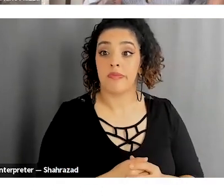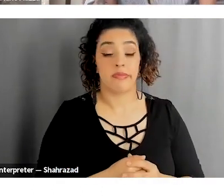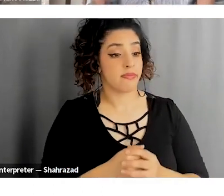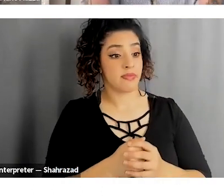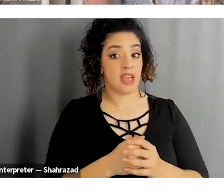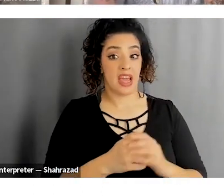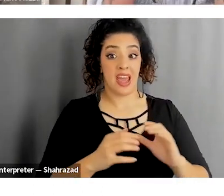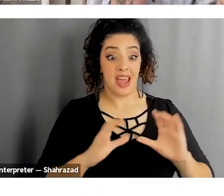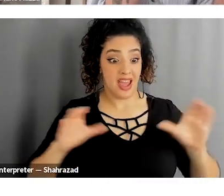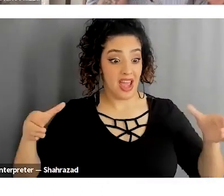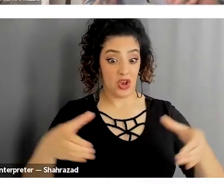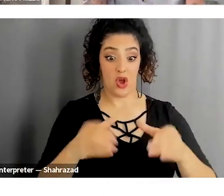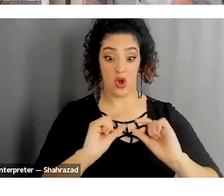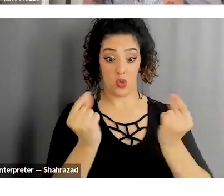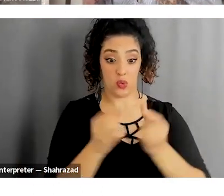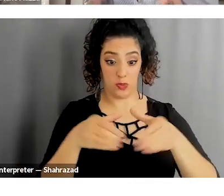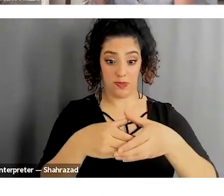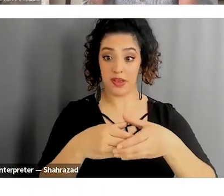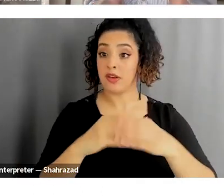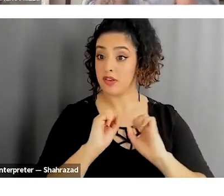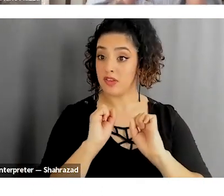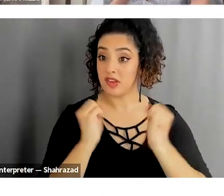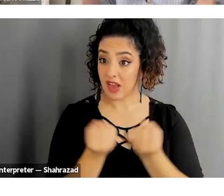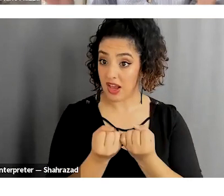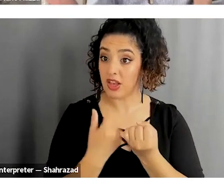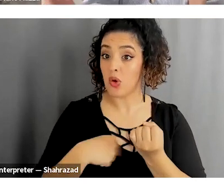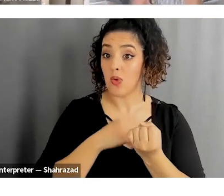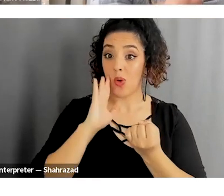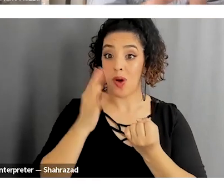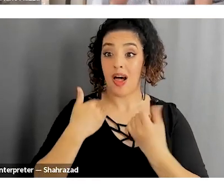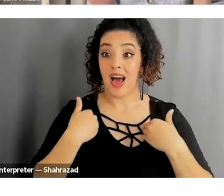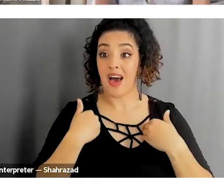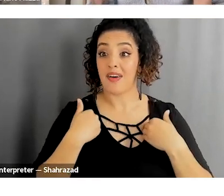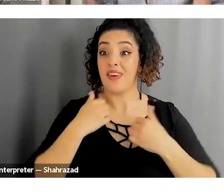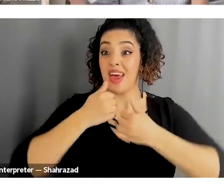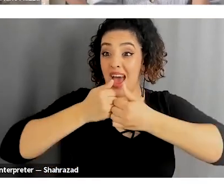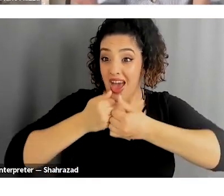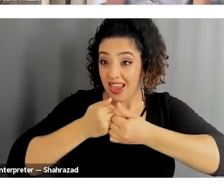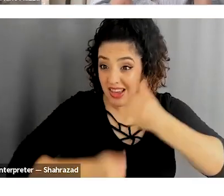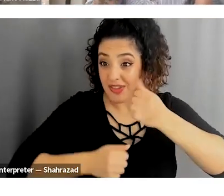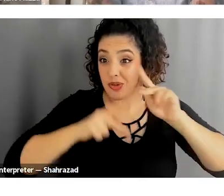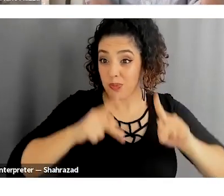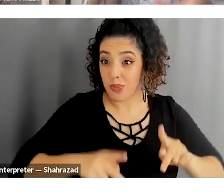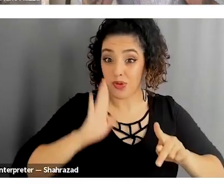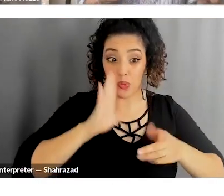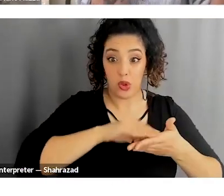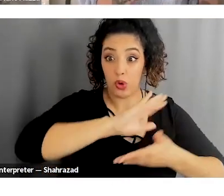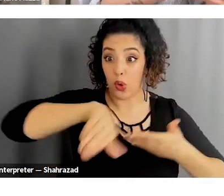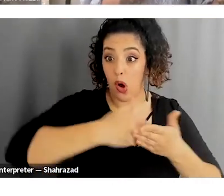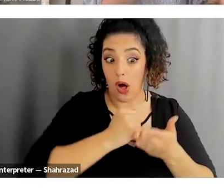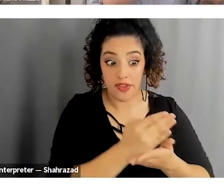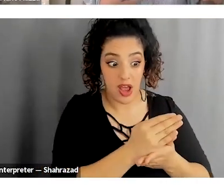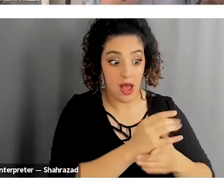society, everyone would switch the jobs, right? Like you should actually learn how to do all of them, right? So not one person just book. I mean, maybe